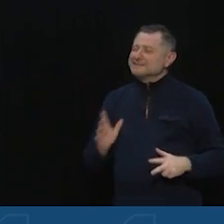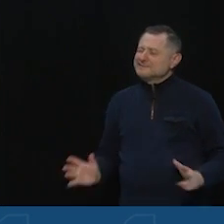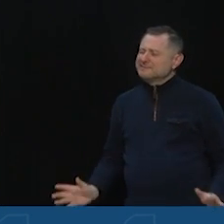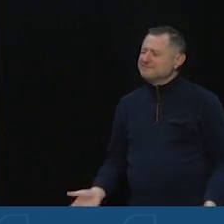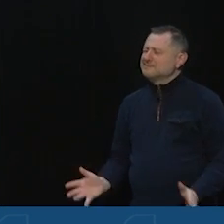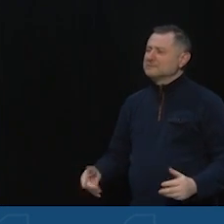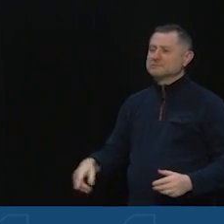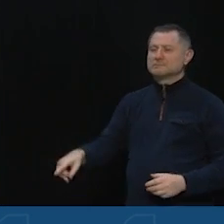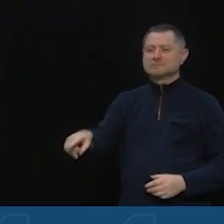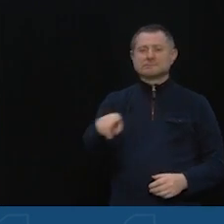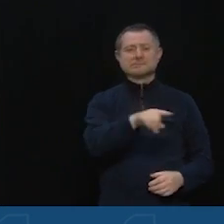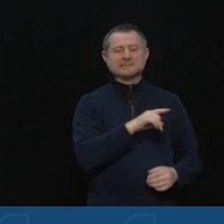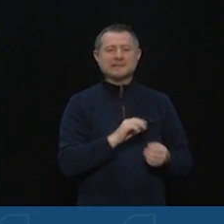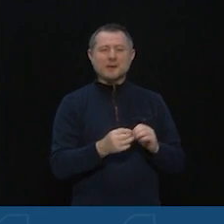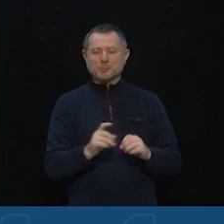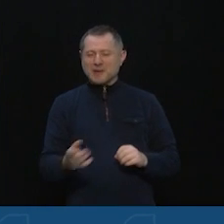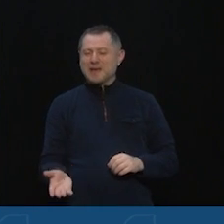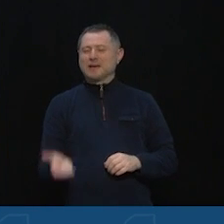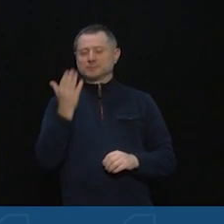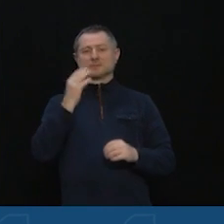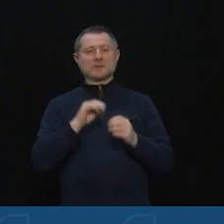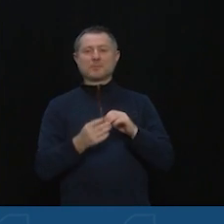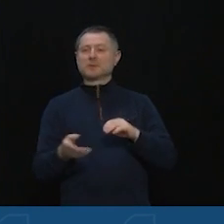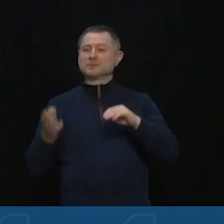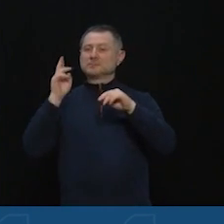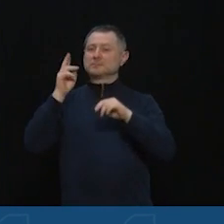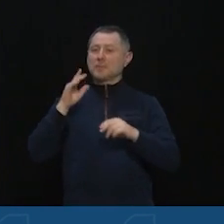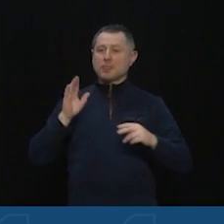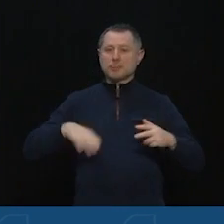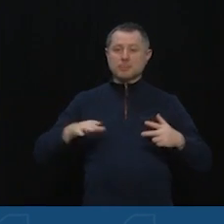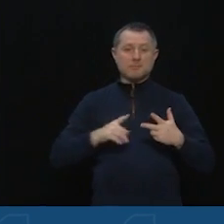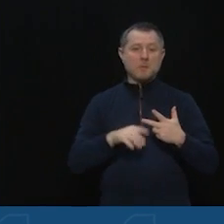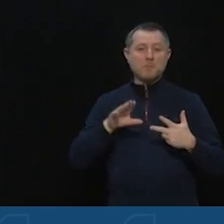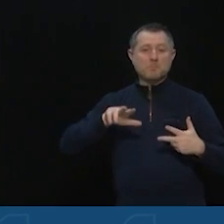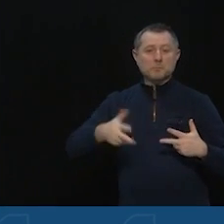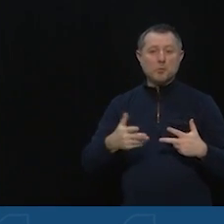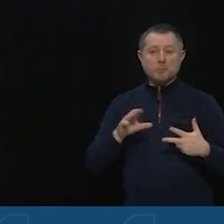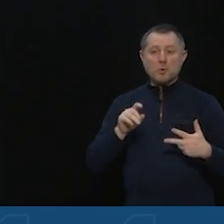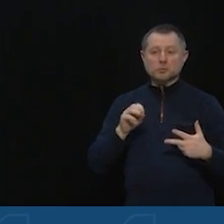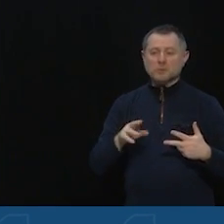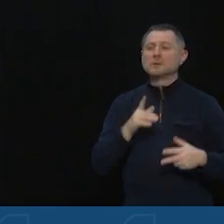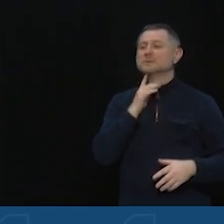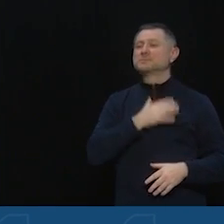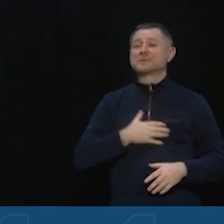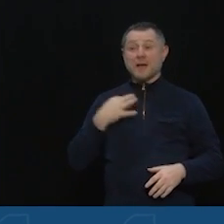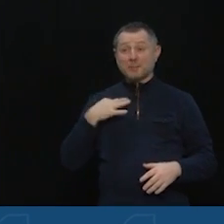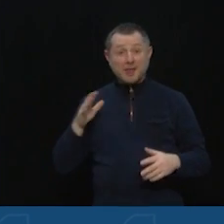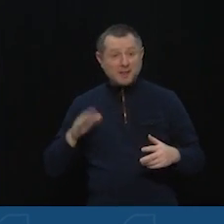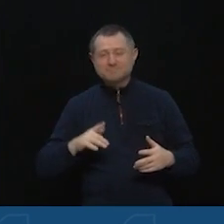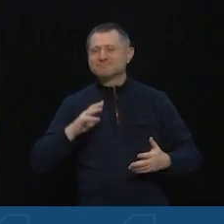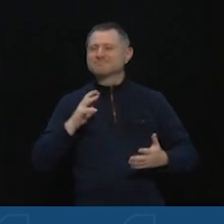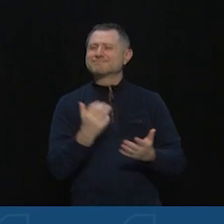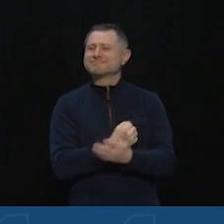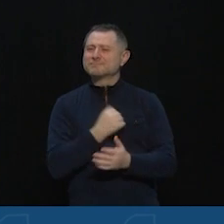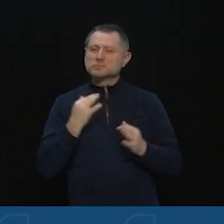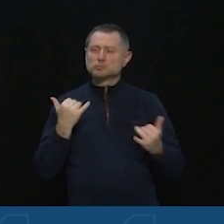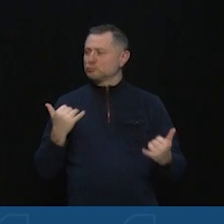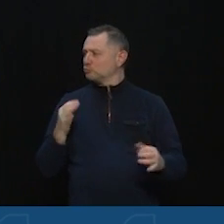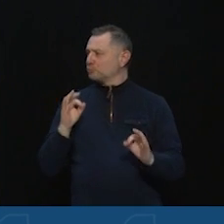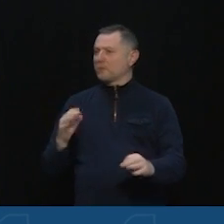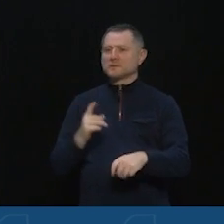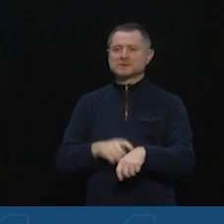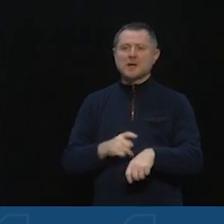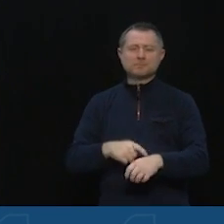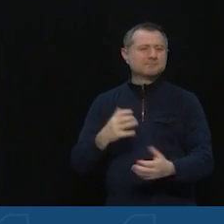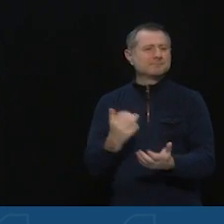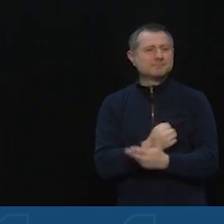up. I want people who have not been boosted and are eligible, please. This is a good time to get boosted, and the same